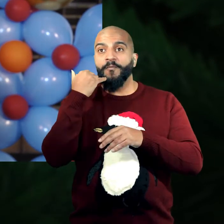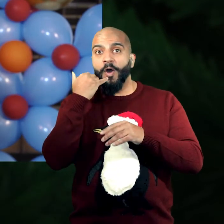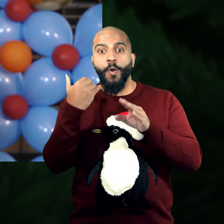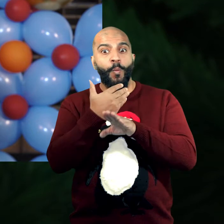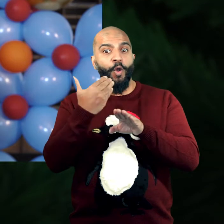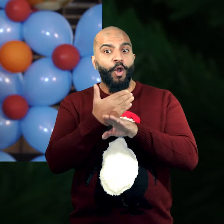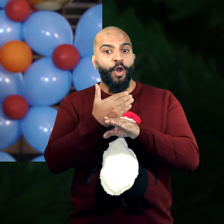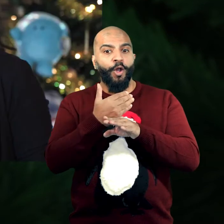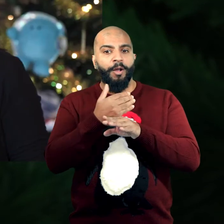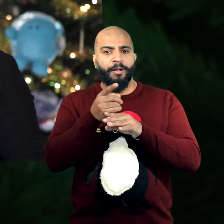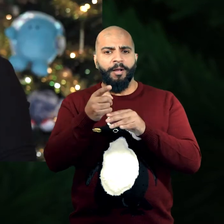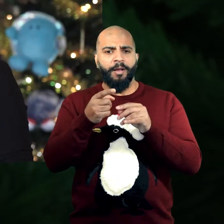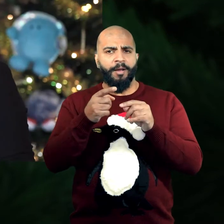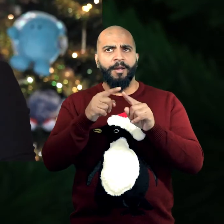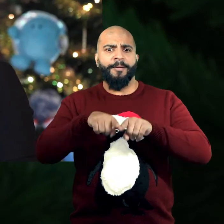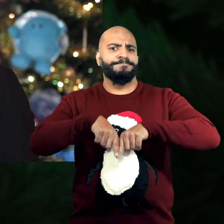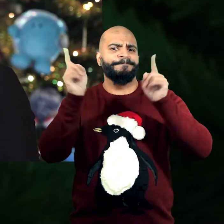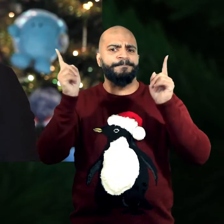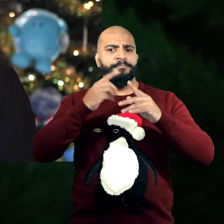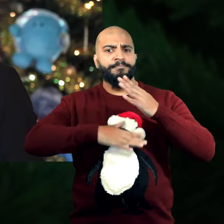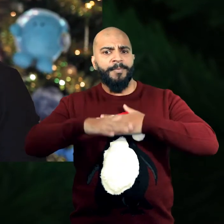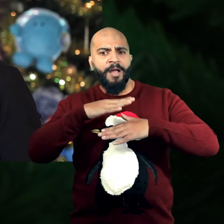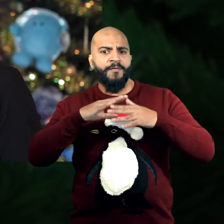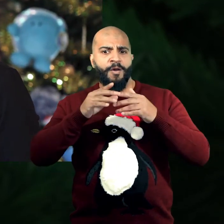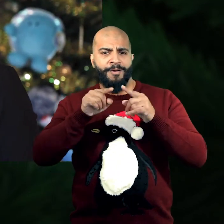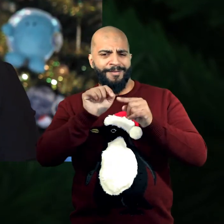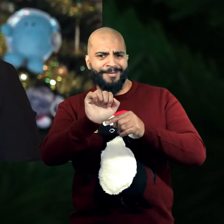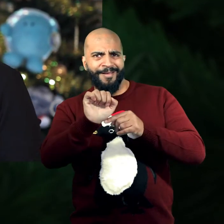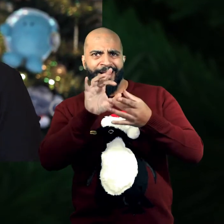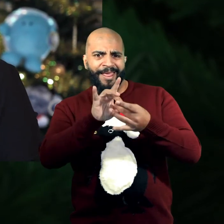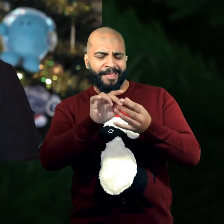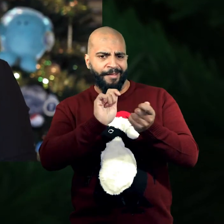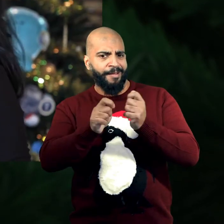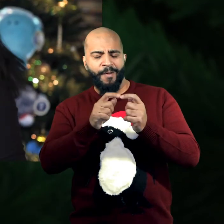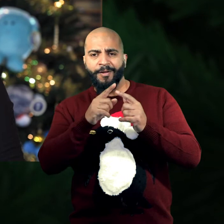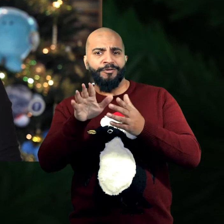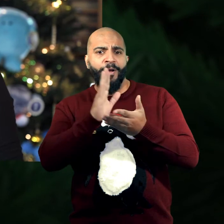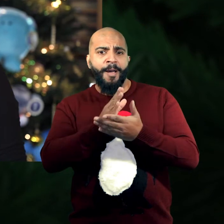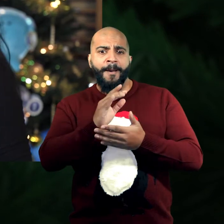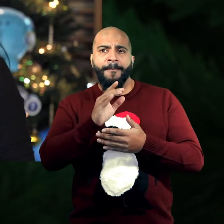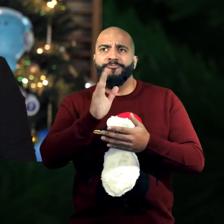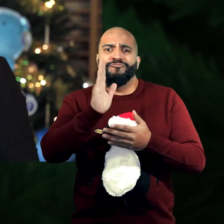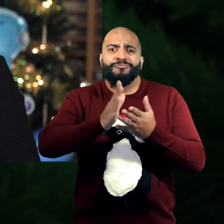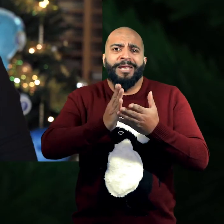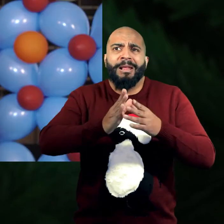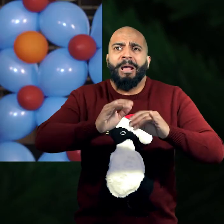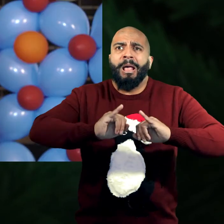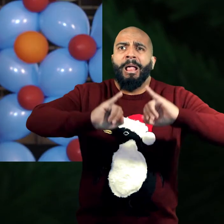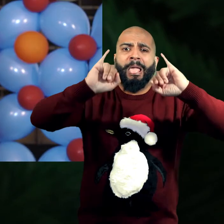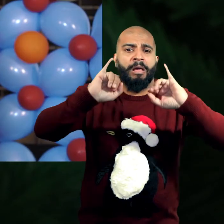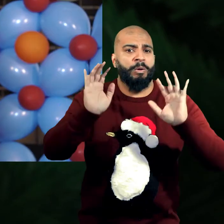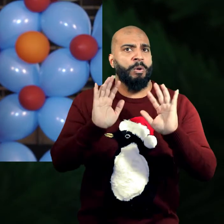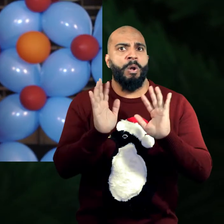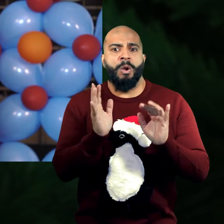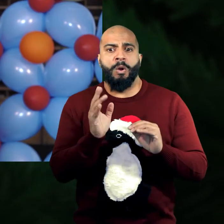work. So, misbehaving atoms or defects is not entirely a bad thing.